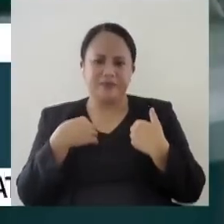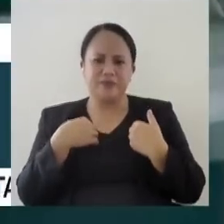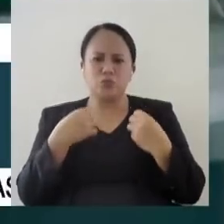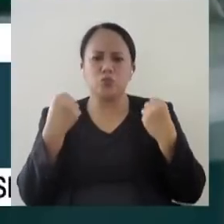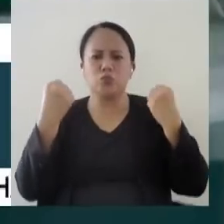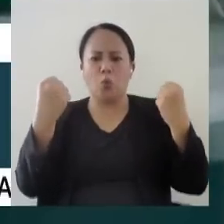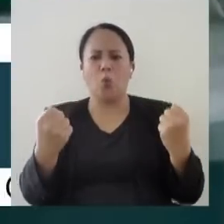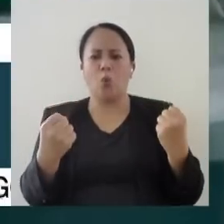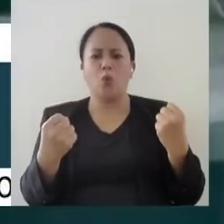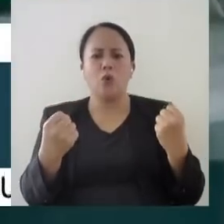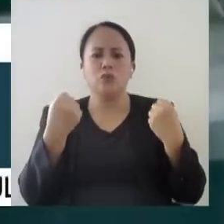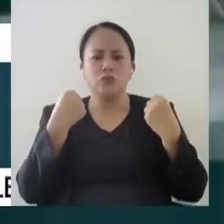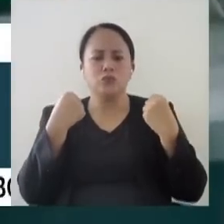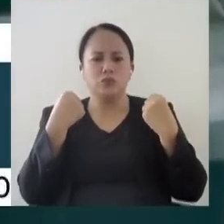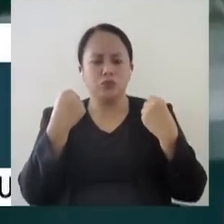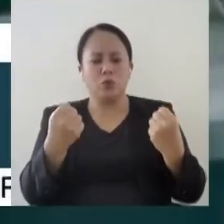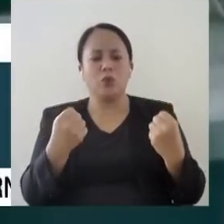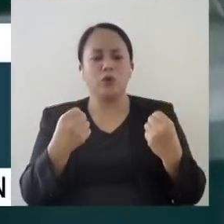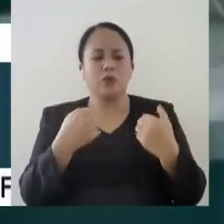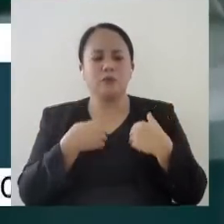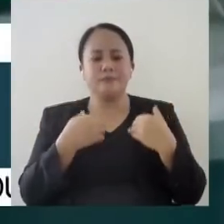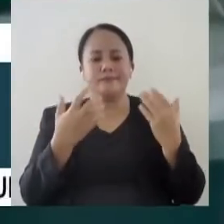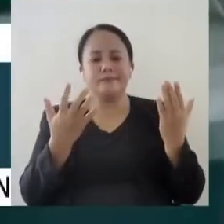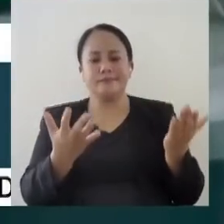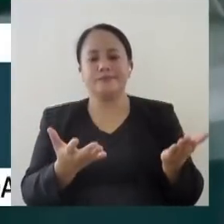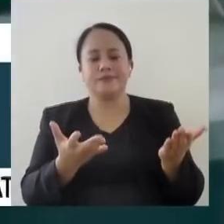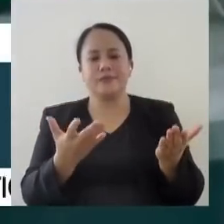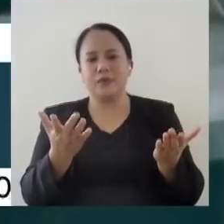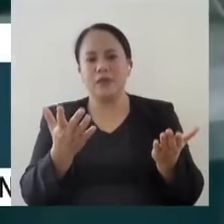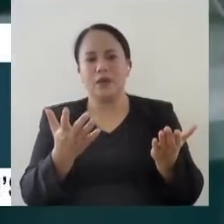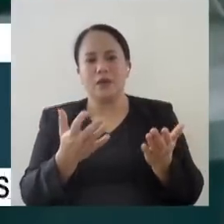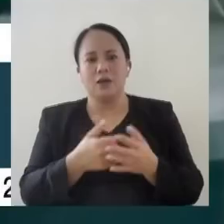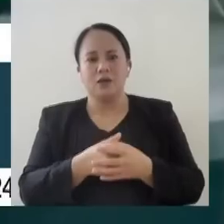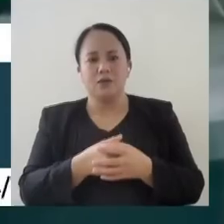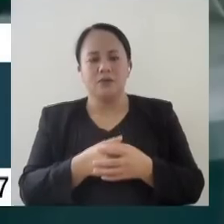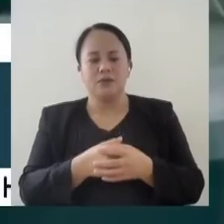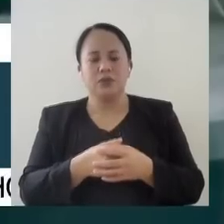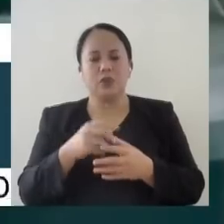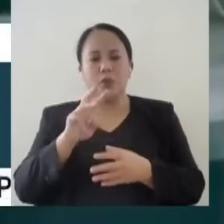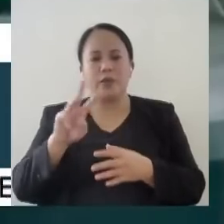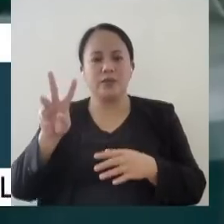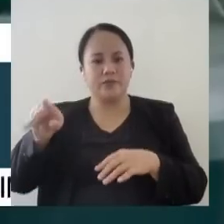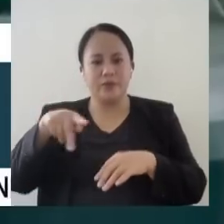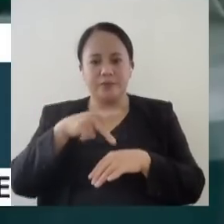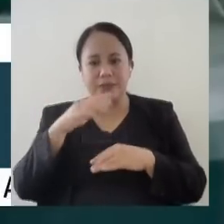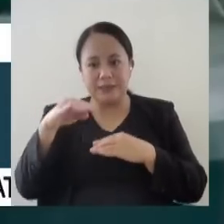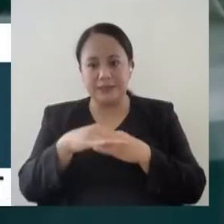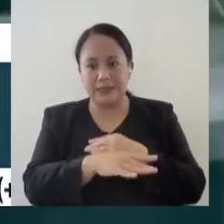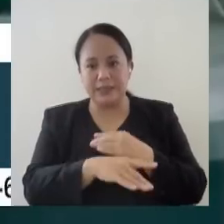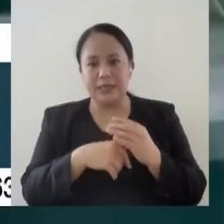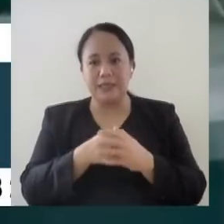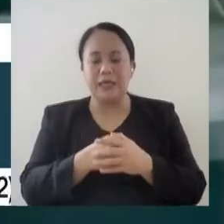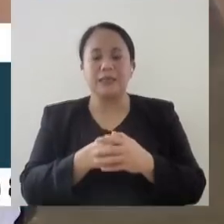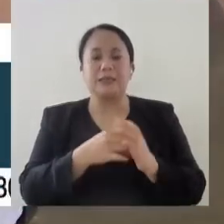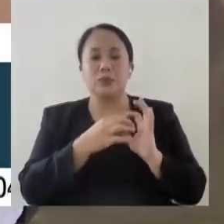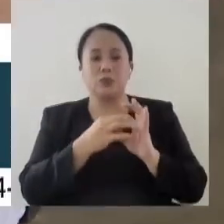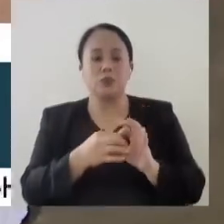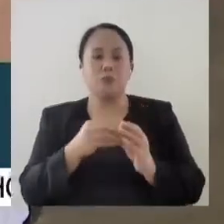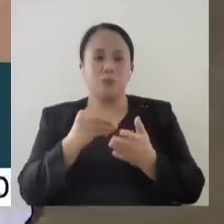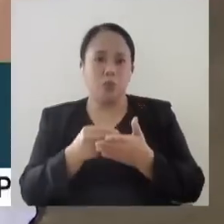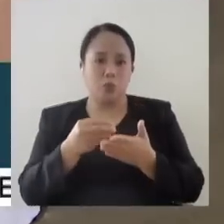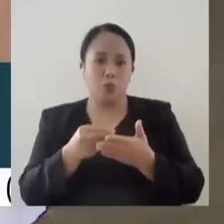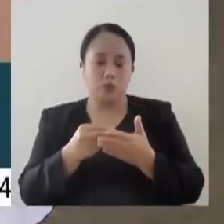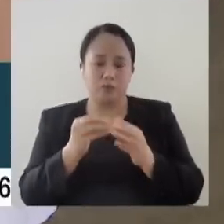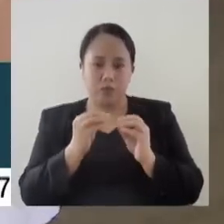yung ating mga, yung presence, no, yung presence natin sa West Philippine Sea, and this would entail more funds. Defense